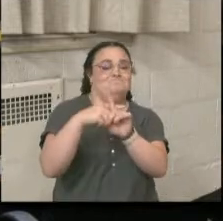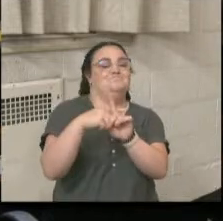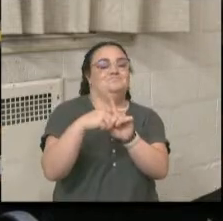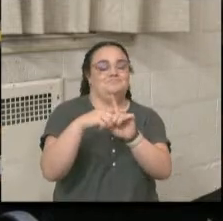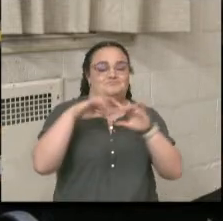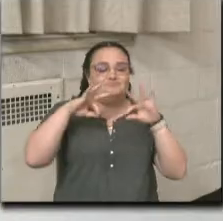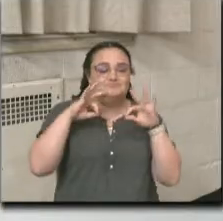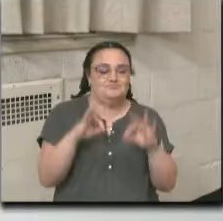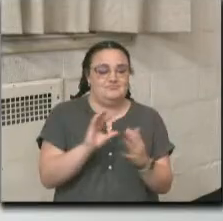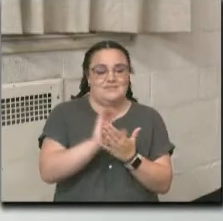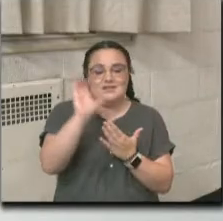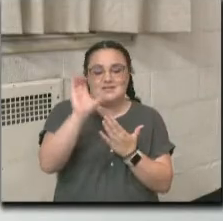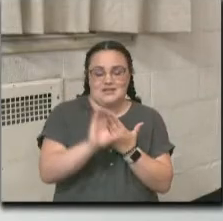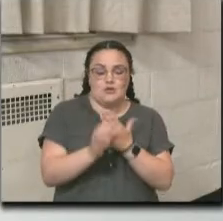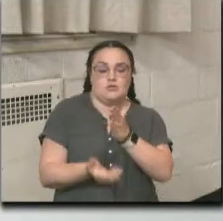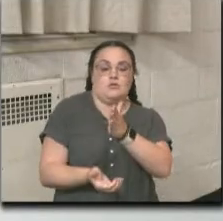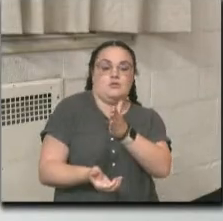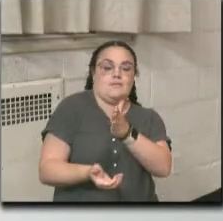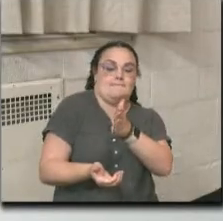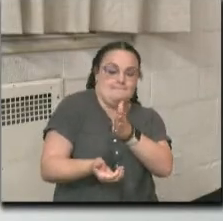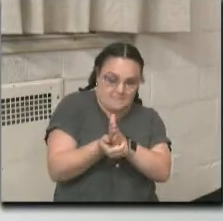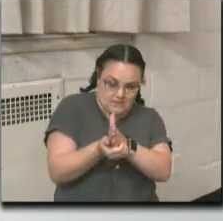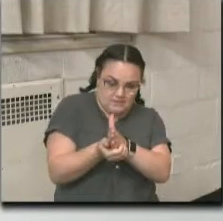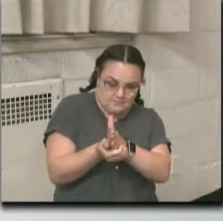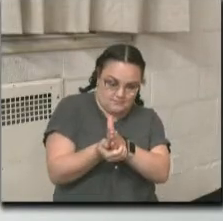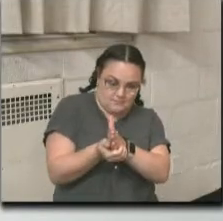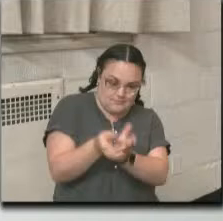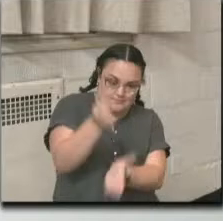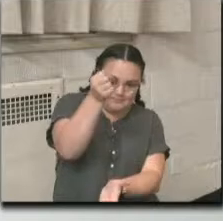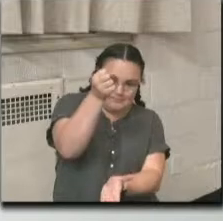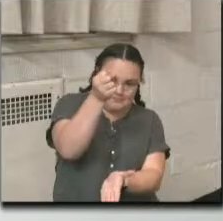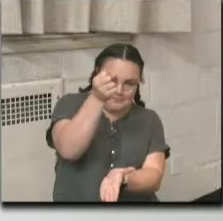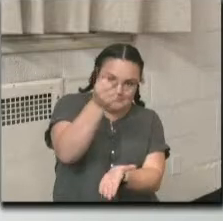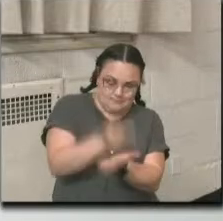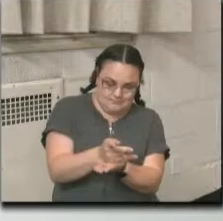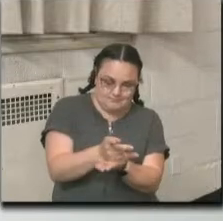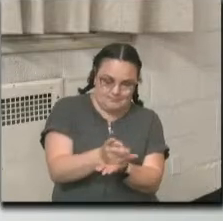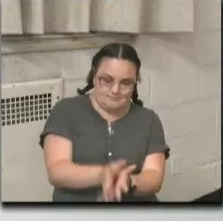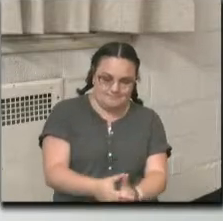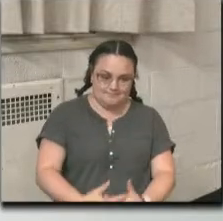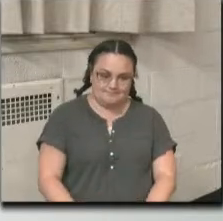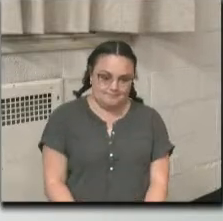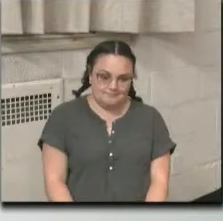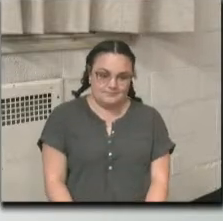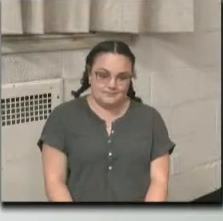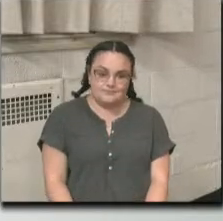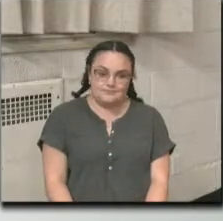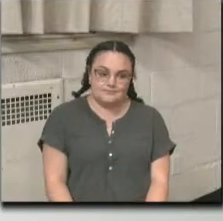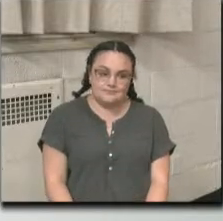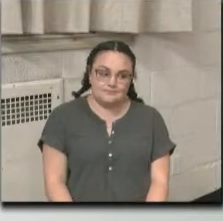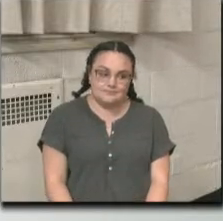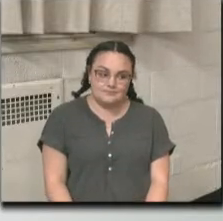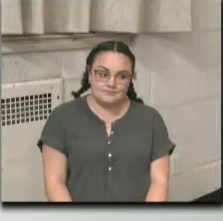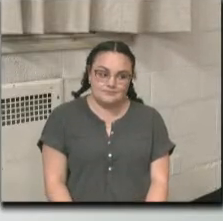The calendar, to amend the calendar is adopted.